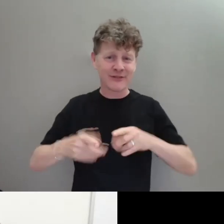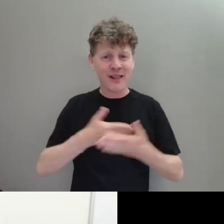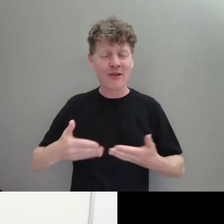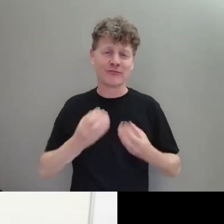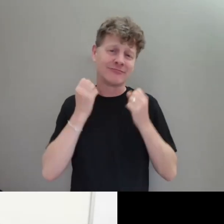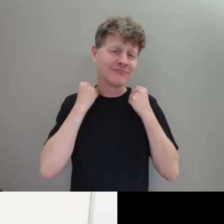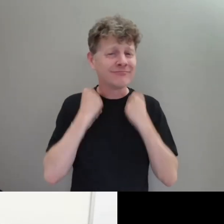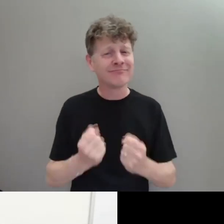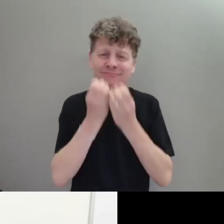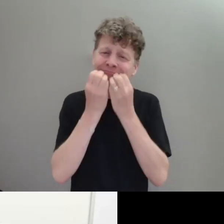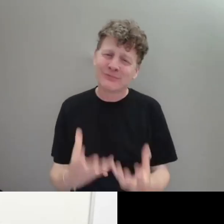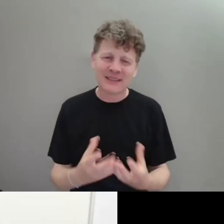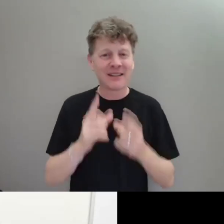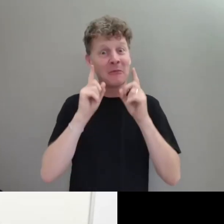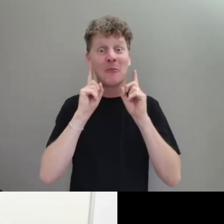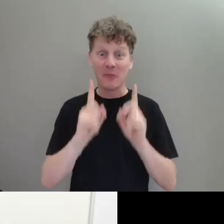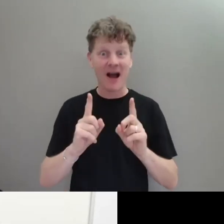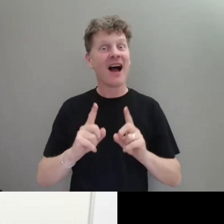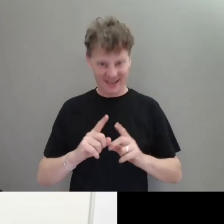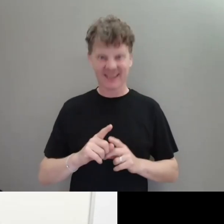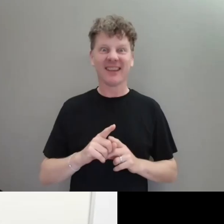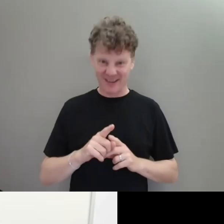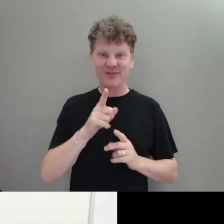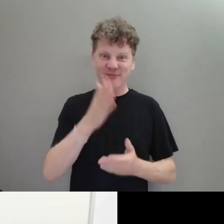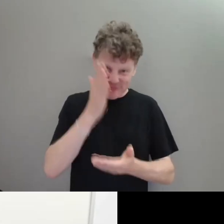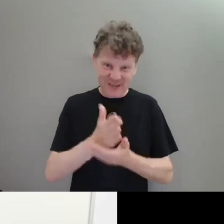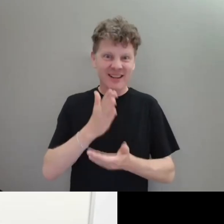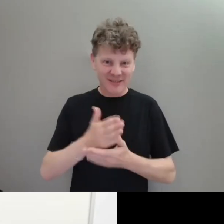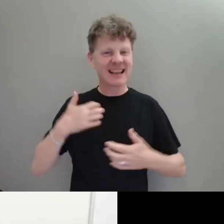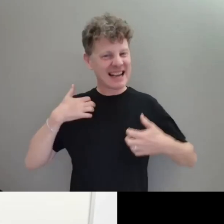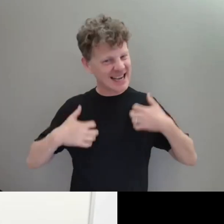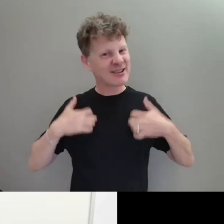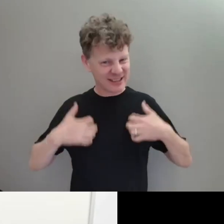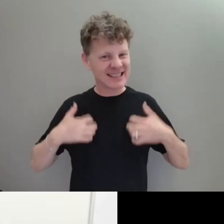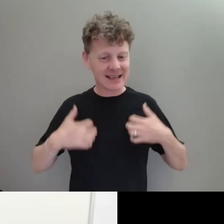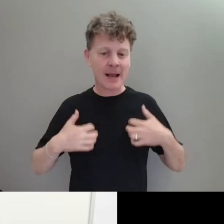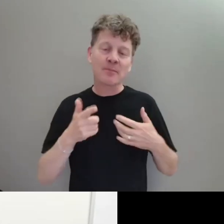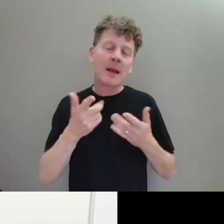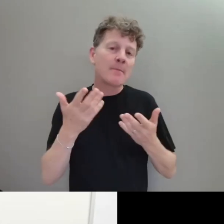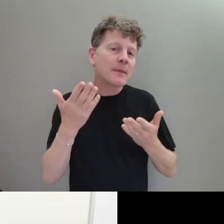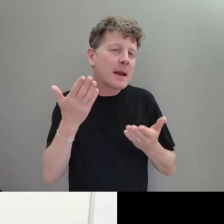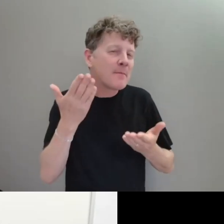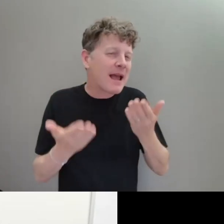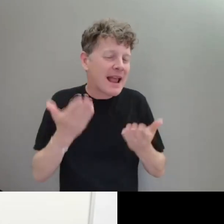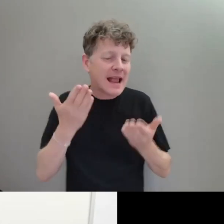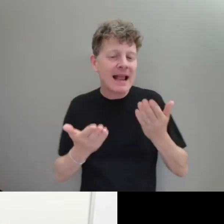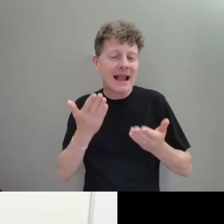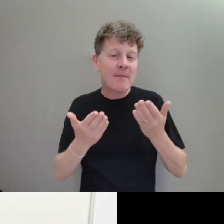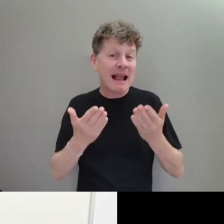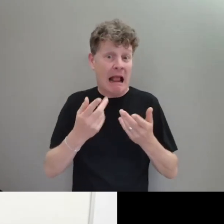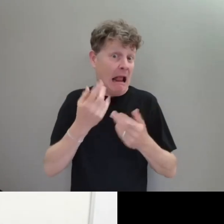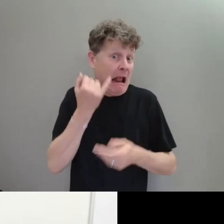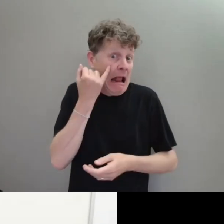I think it may be interesting to do something like gather, if